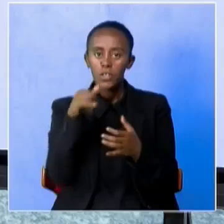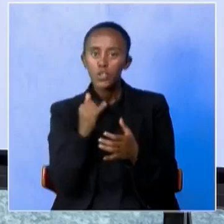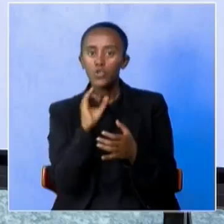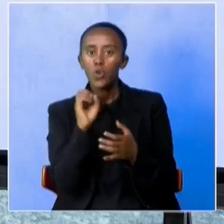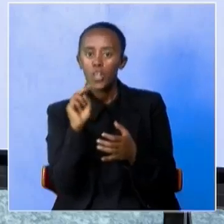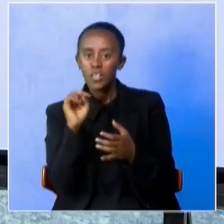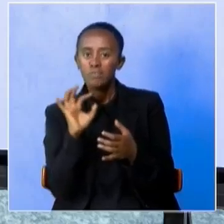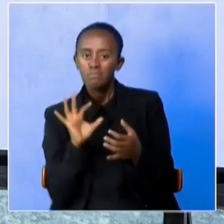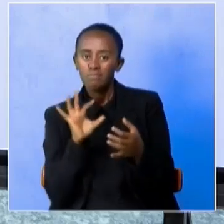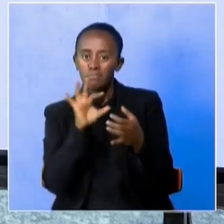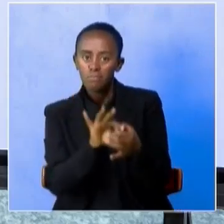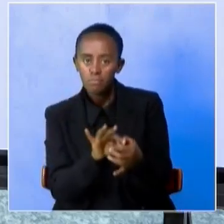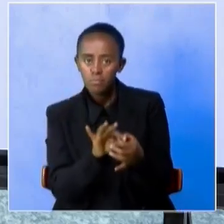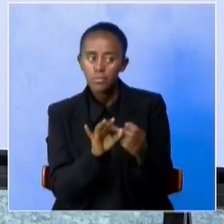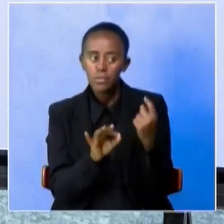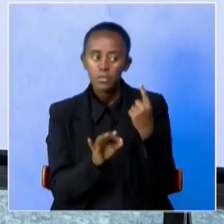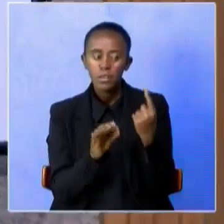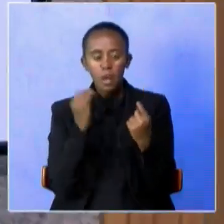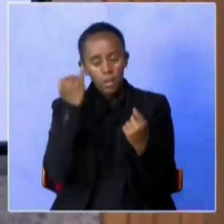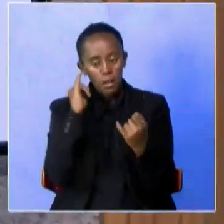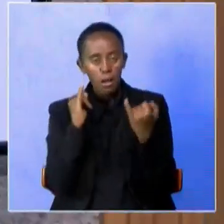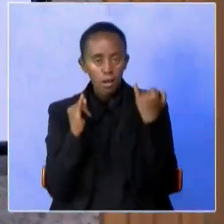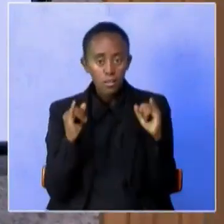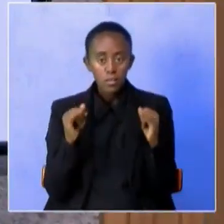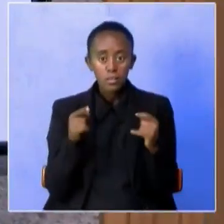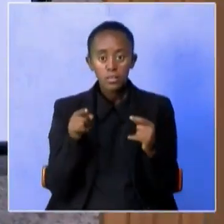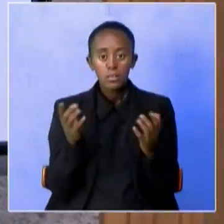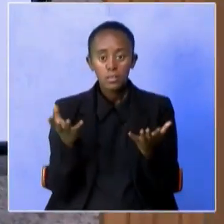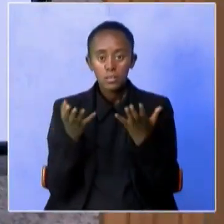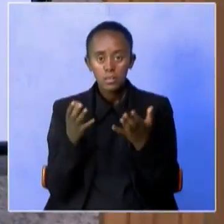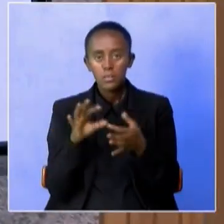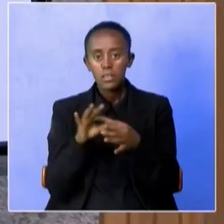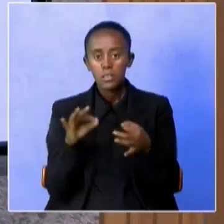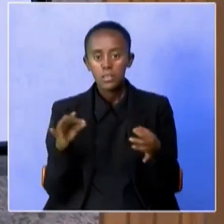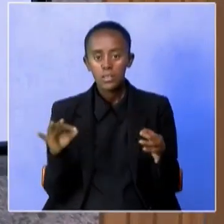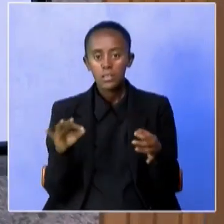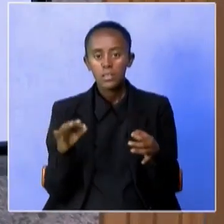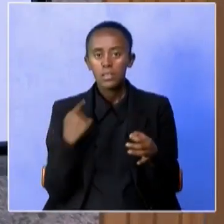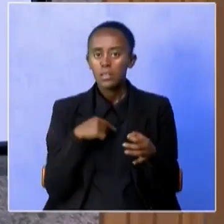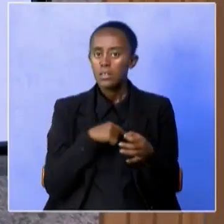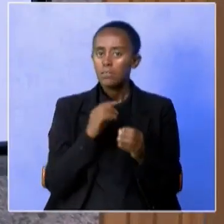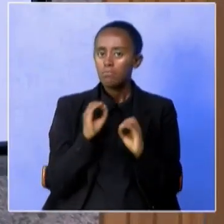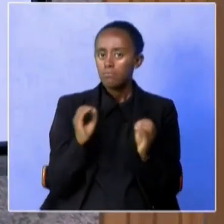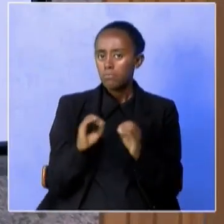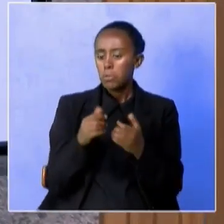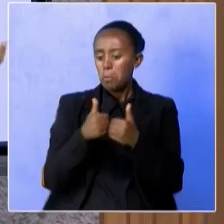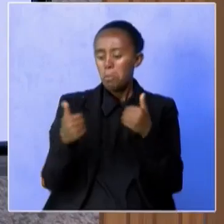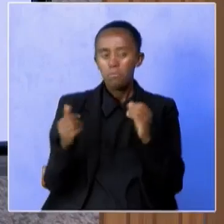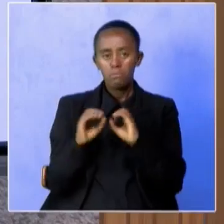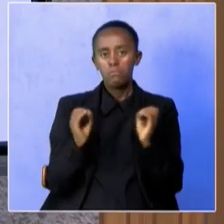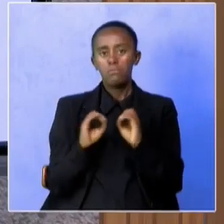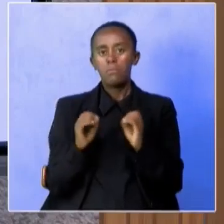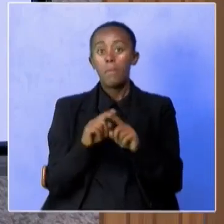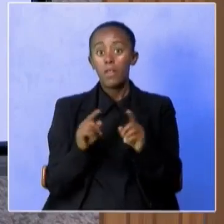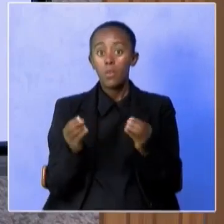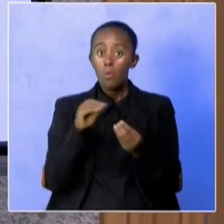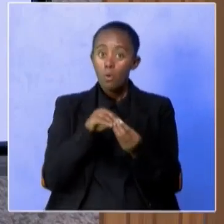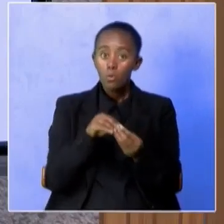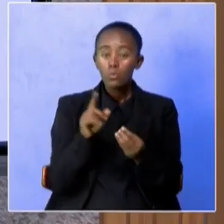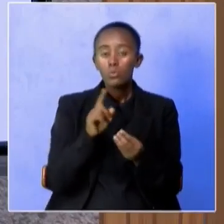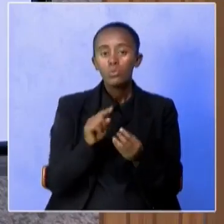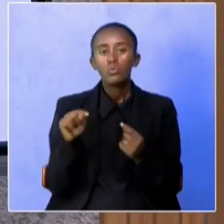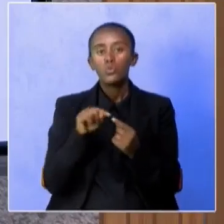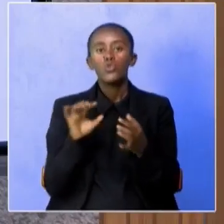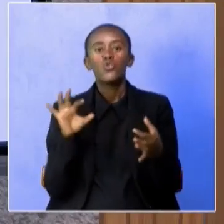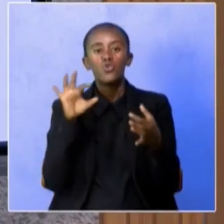and two ideas that you want in a sentence. We not only use them to separate, but we also use them to